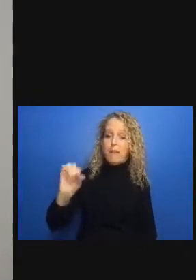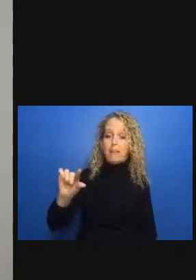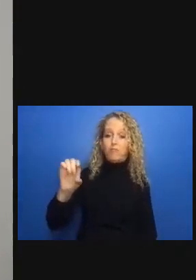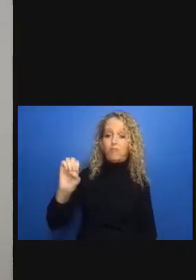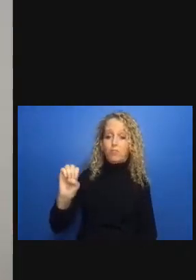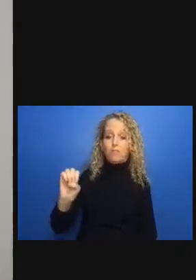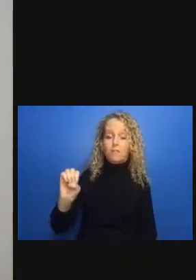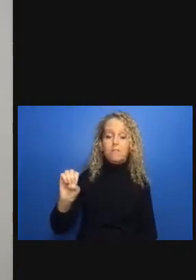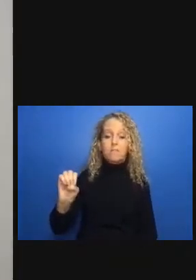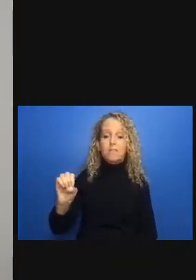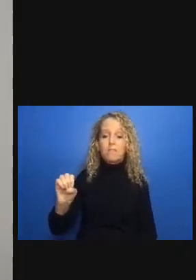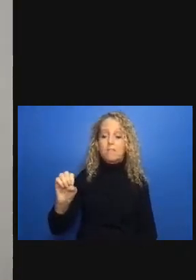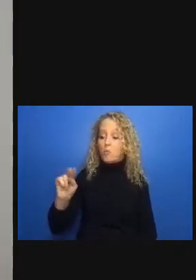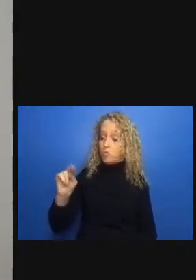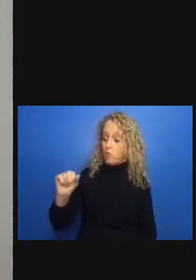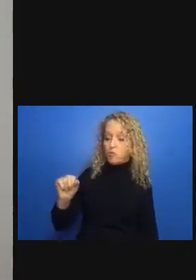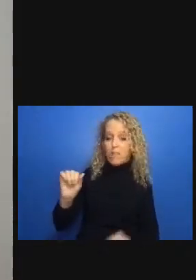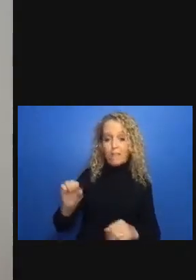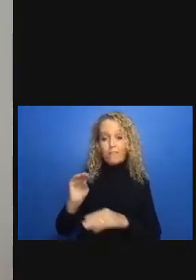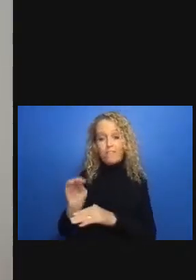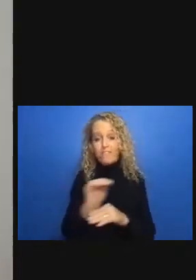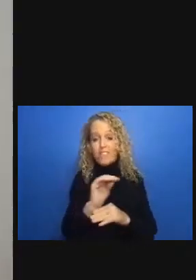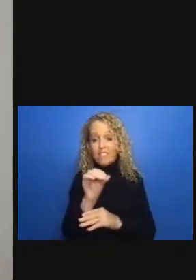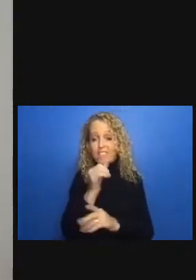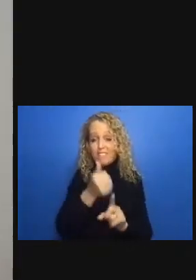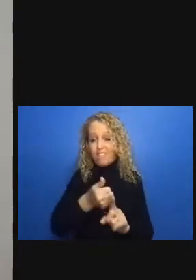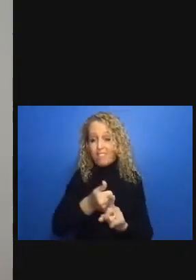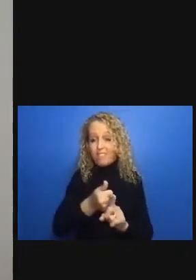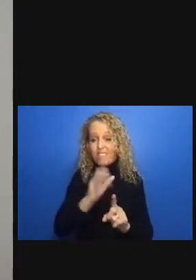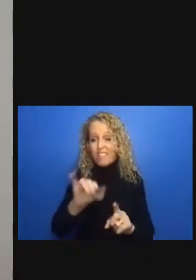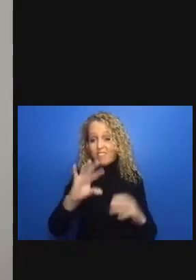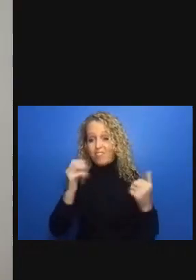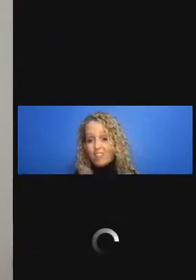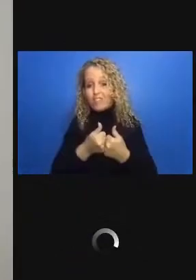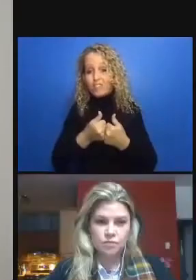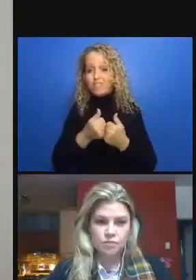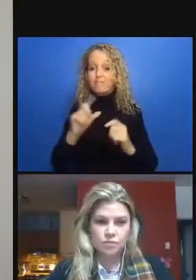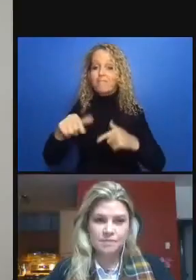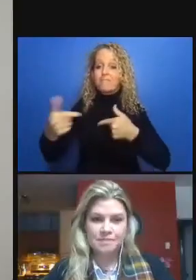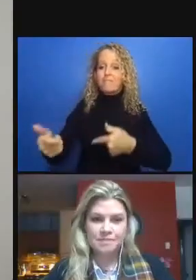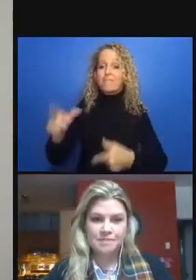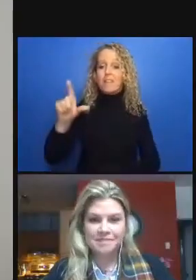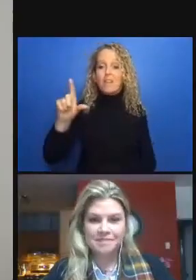matter what's happening in the world. So there's our challenge. Back to you, Laurie.